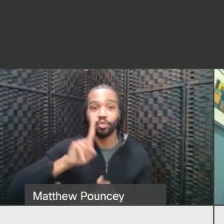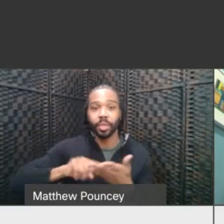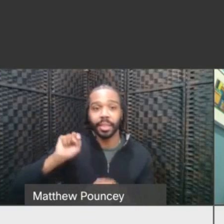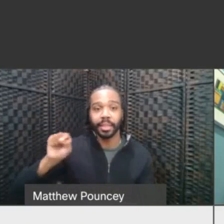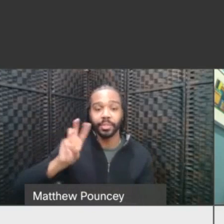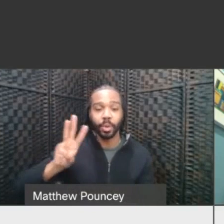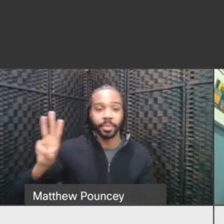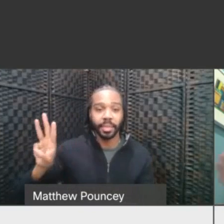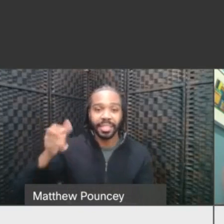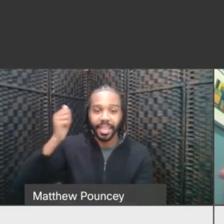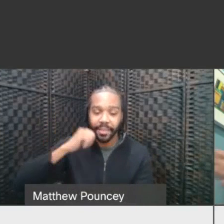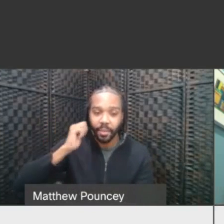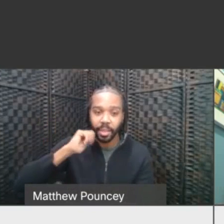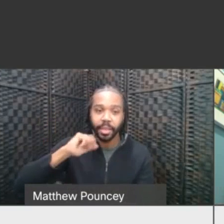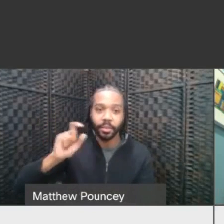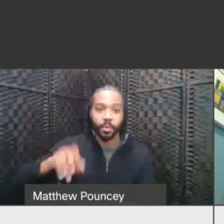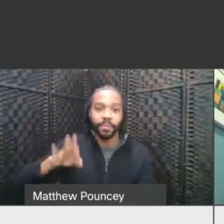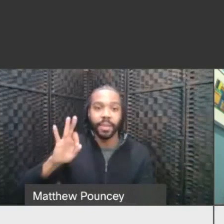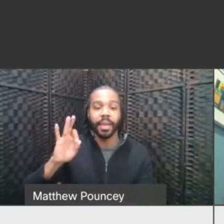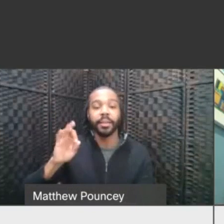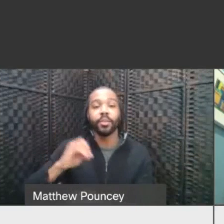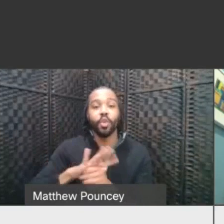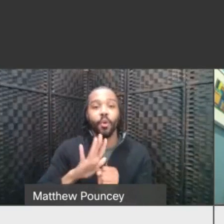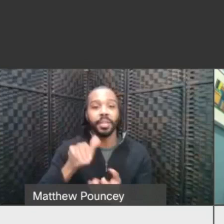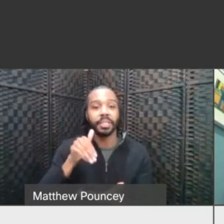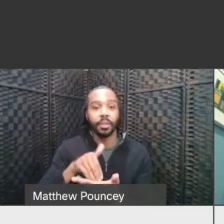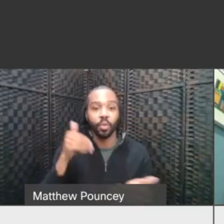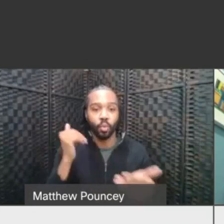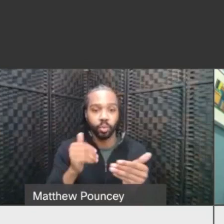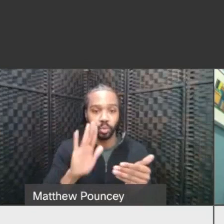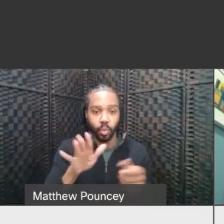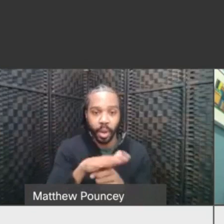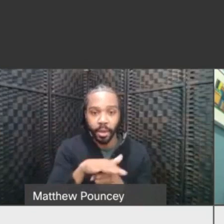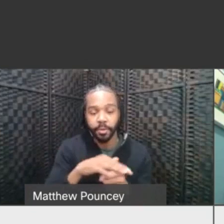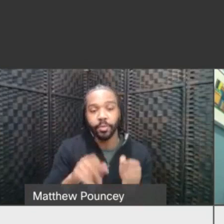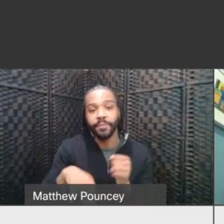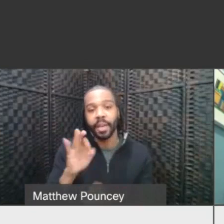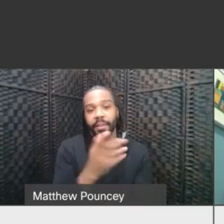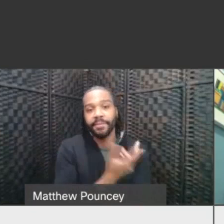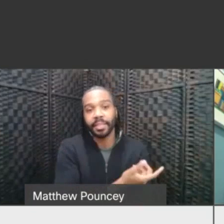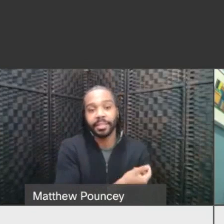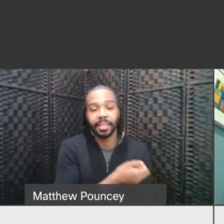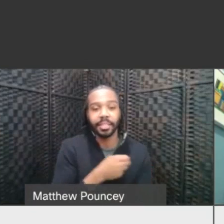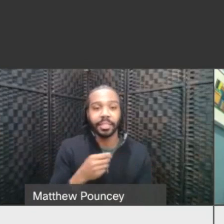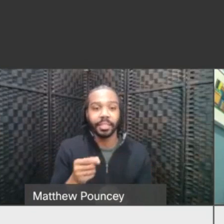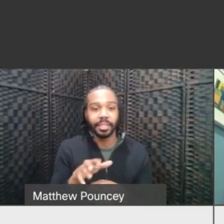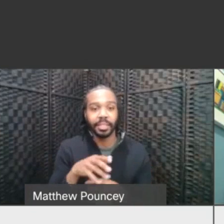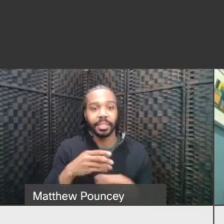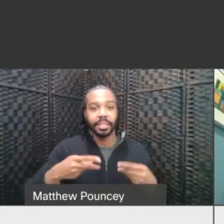website, each day you can find a COVID center near you. You can find a vaccination site where you can get a walk